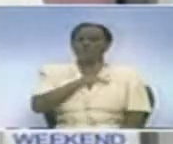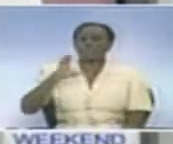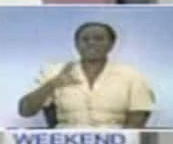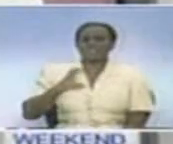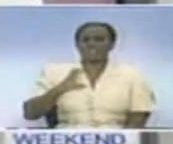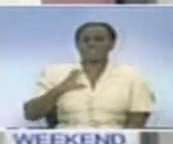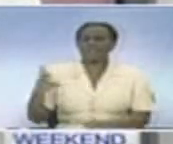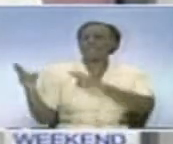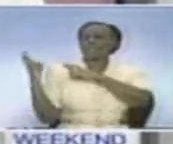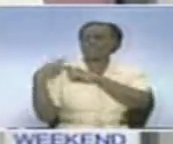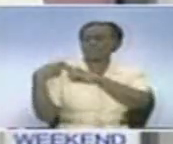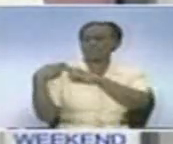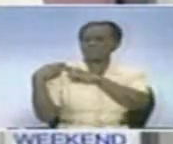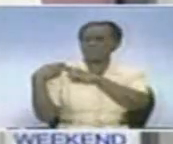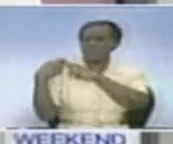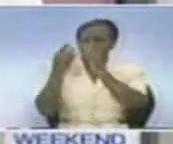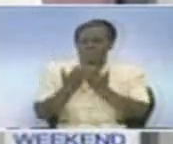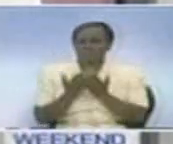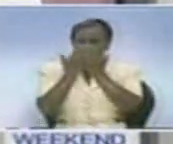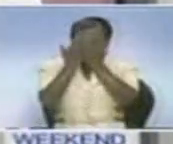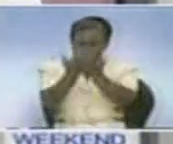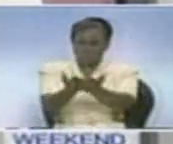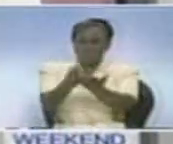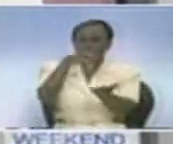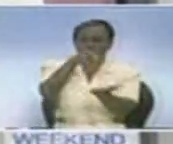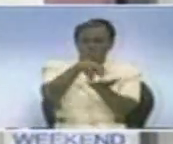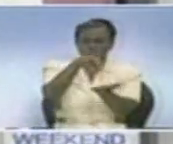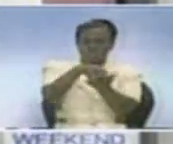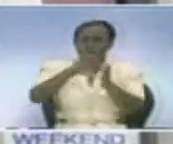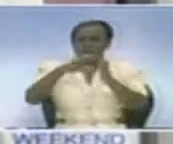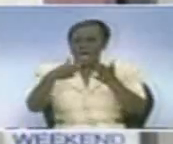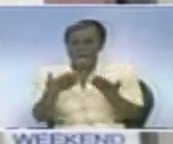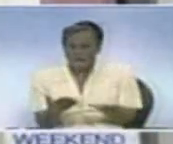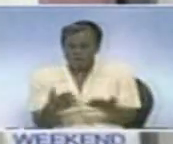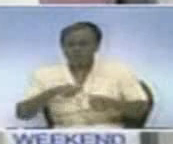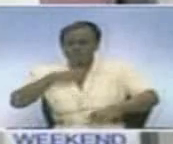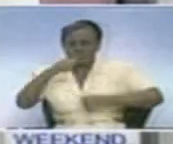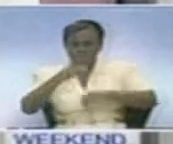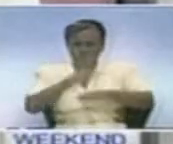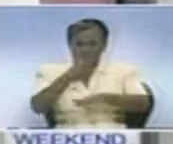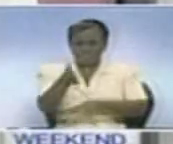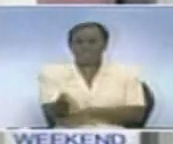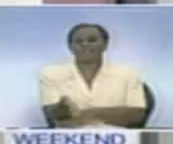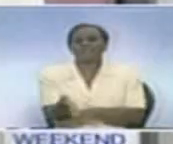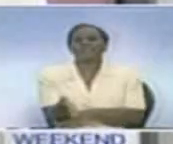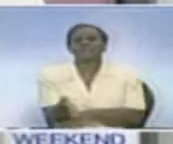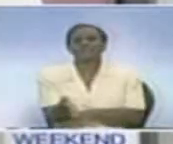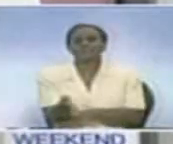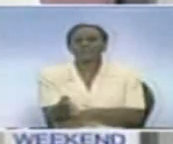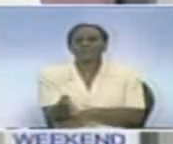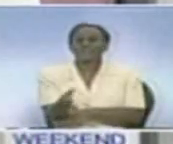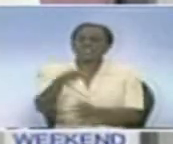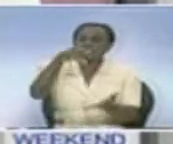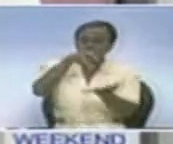committee of the security, mm-hmm. and then they take a position on how to act on it. In the case